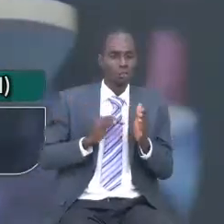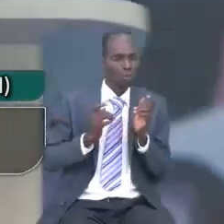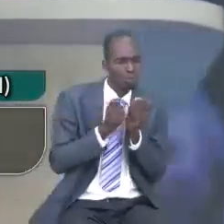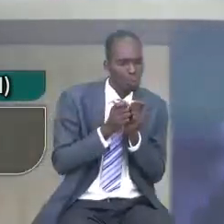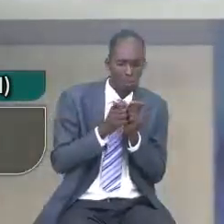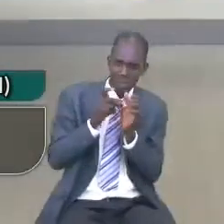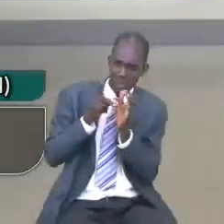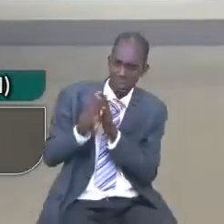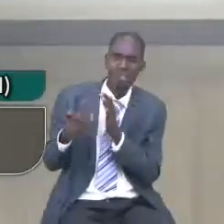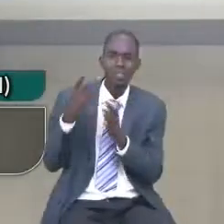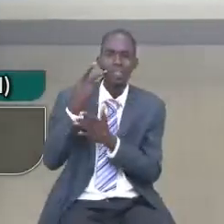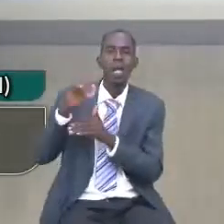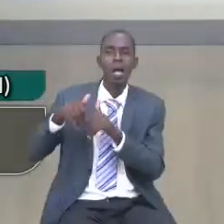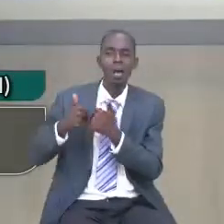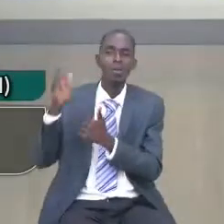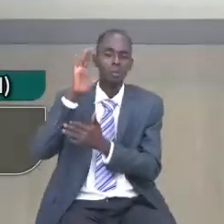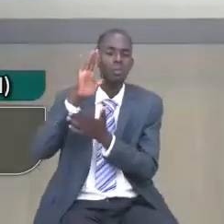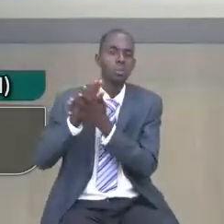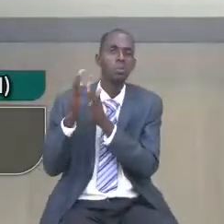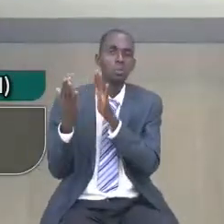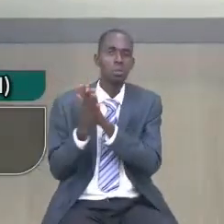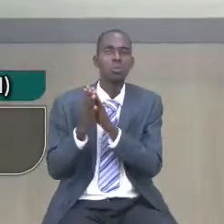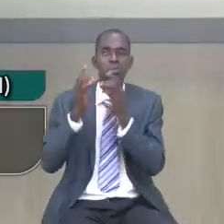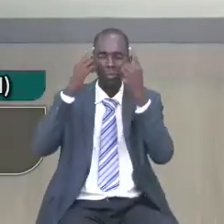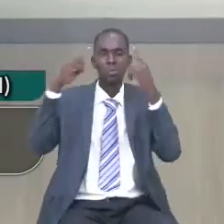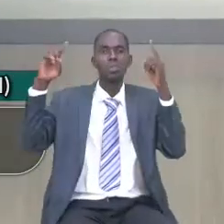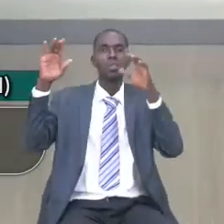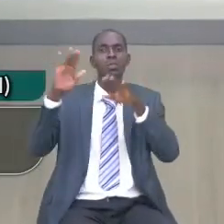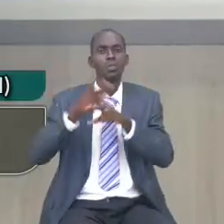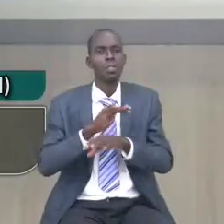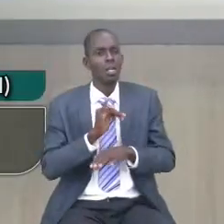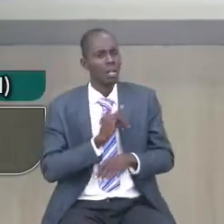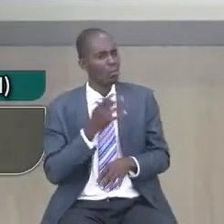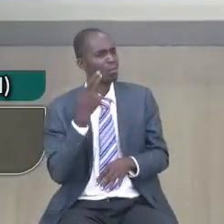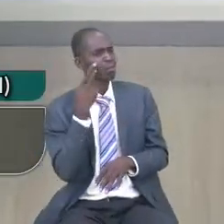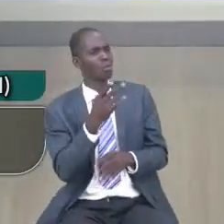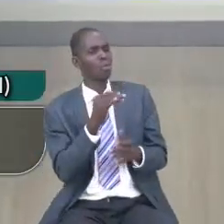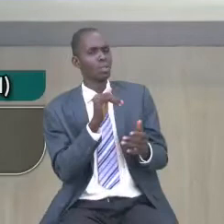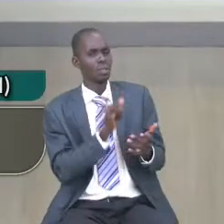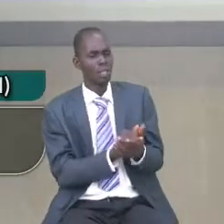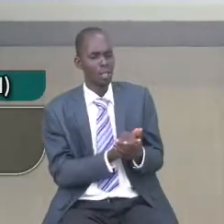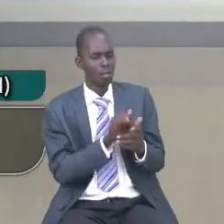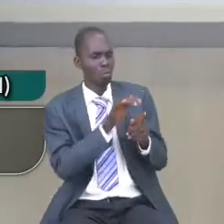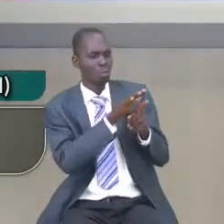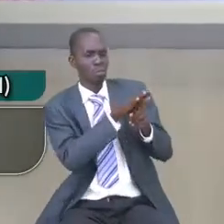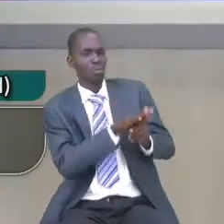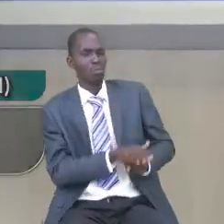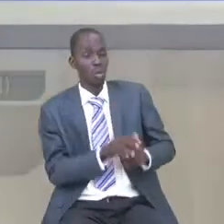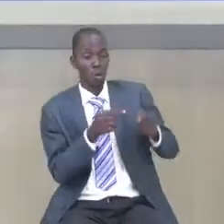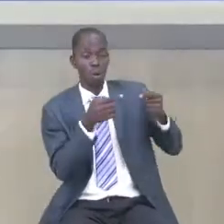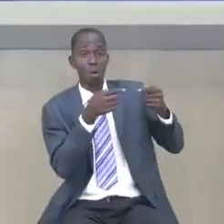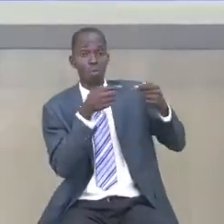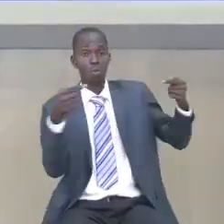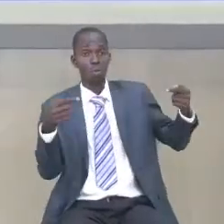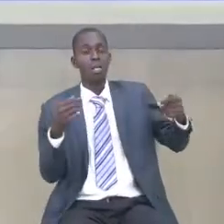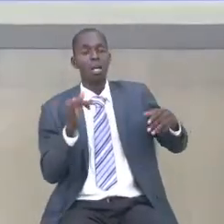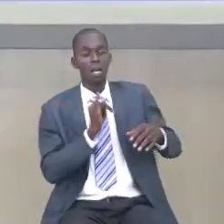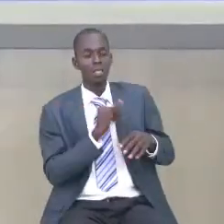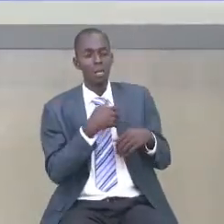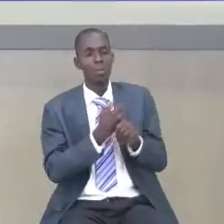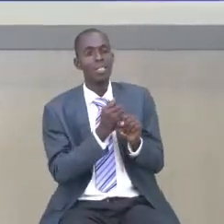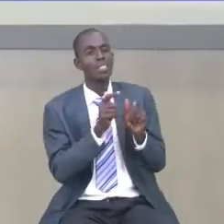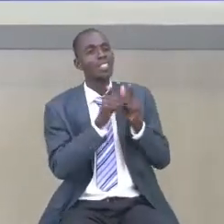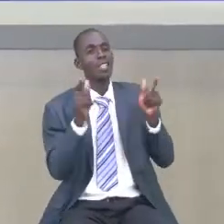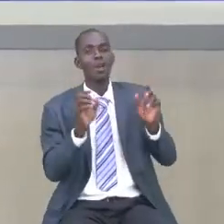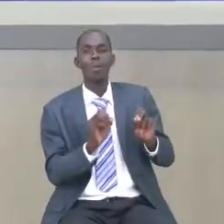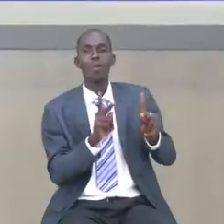become of him. And I got that opposition and I made a great opportunity out of